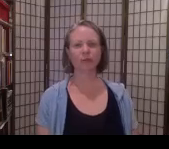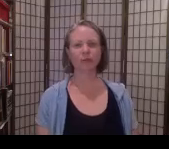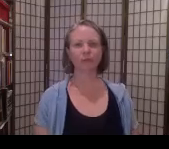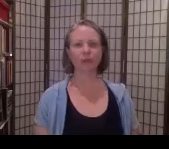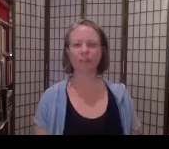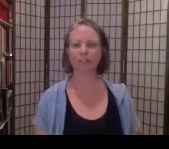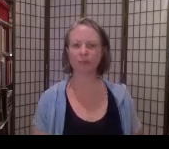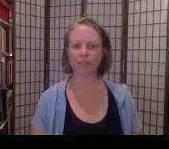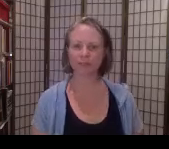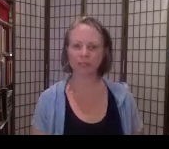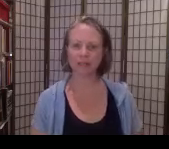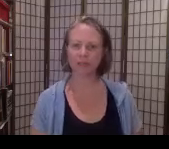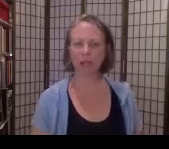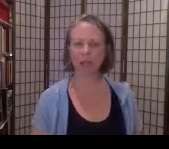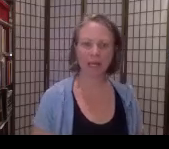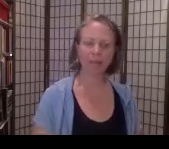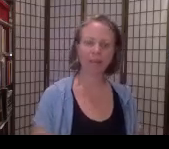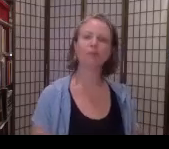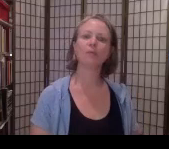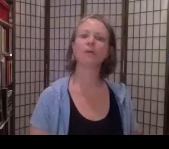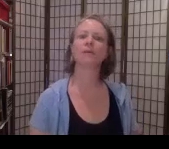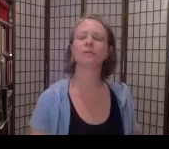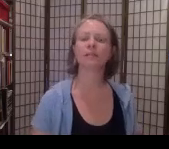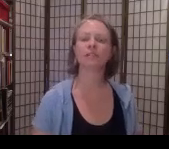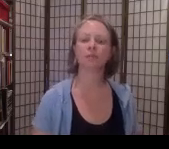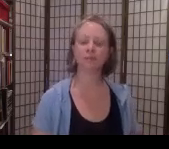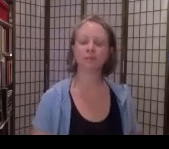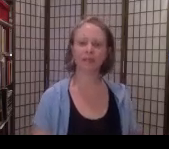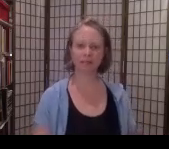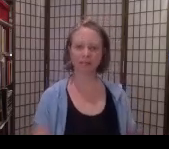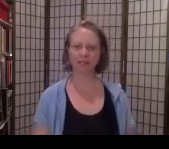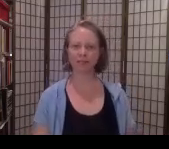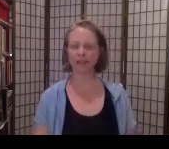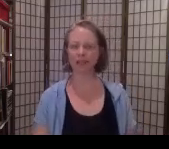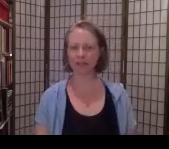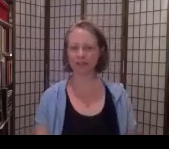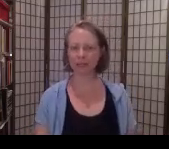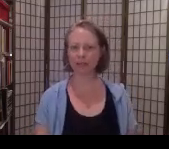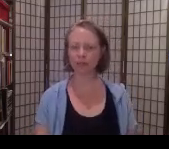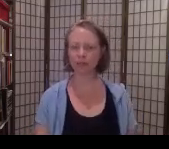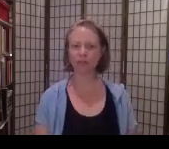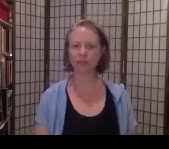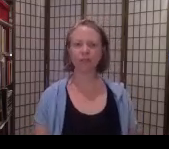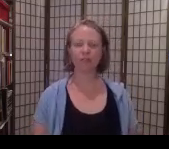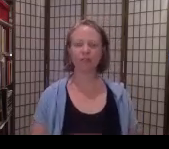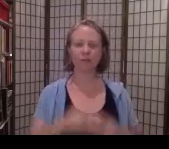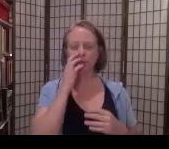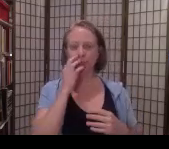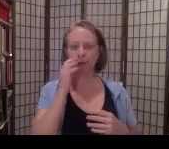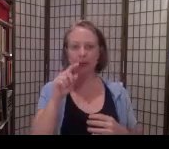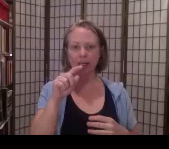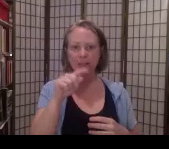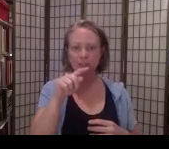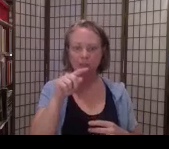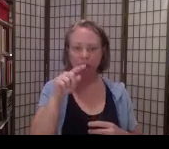So I'm not sure what this means quite yet, but what the cricket is showing me is these different life cycles. So, you